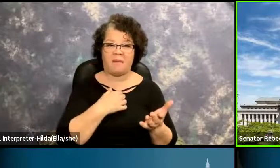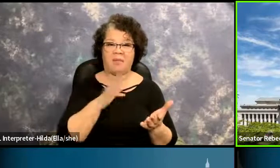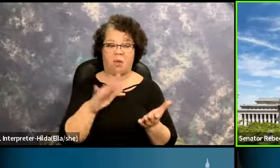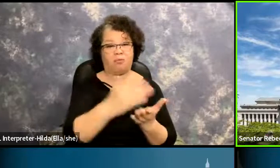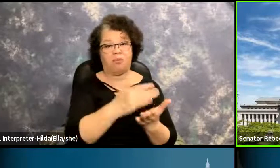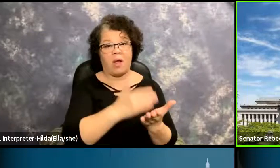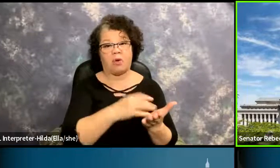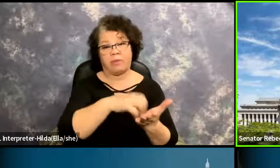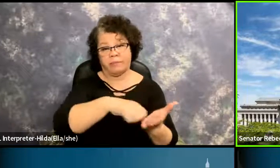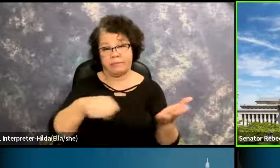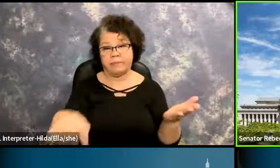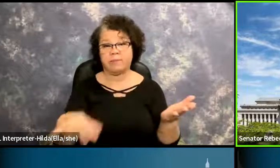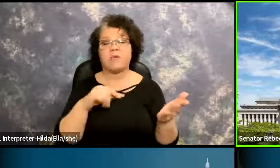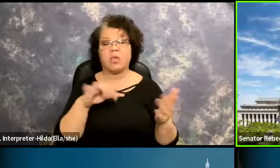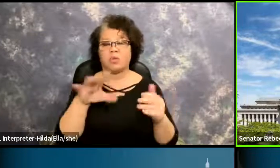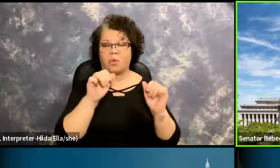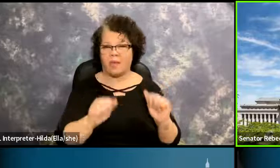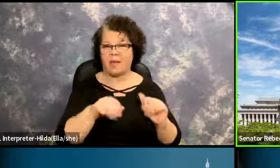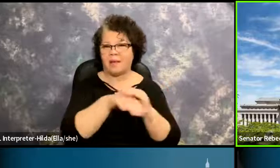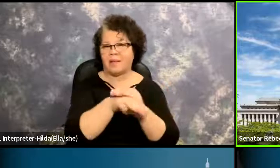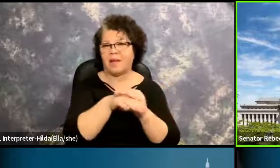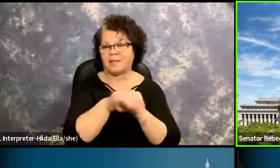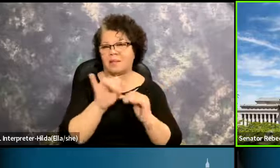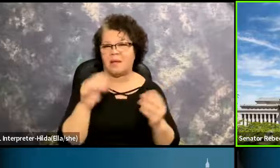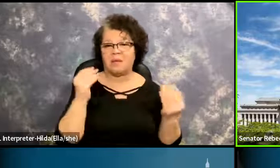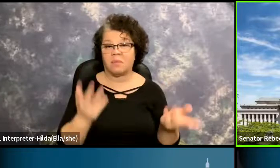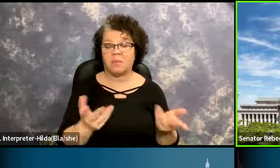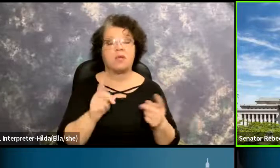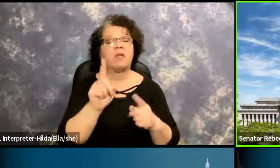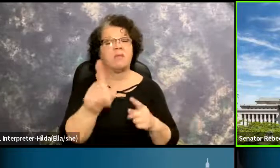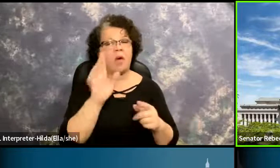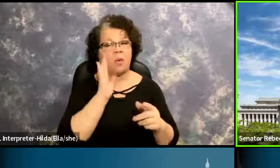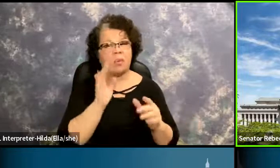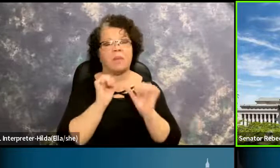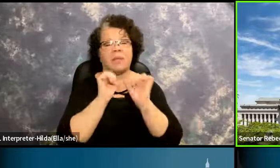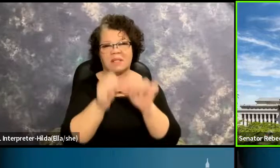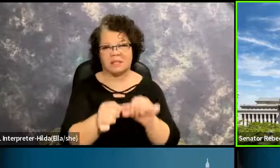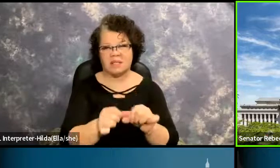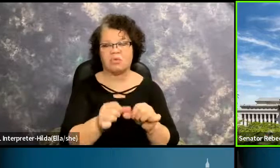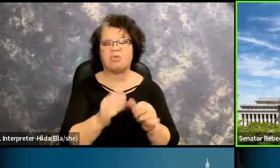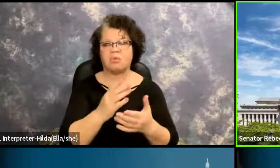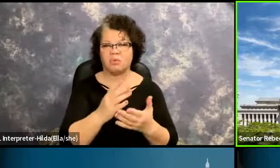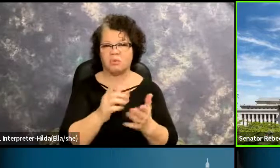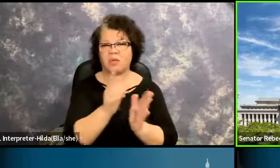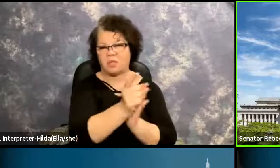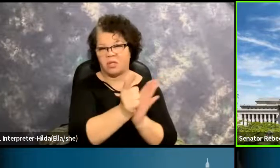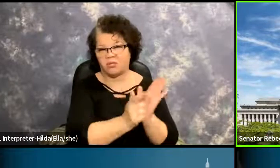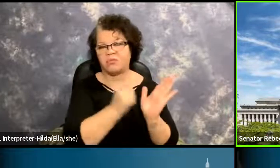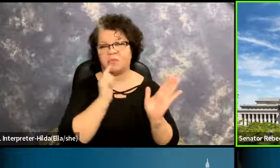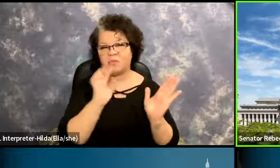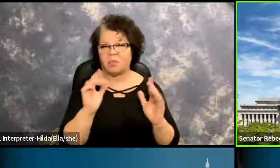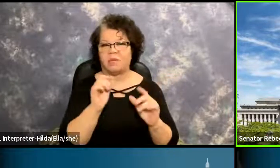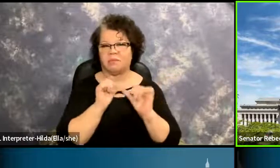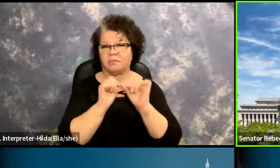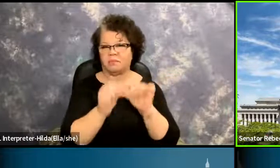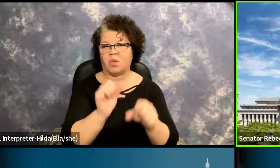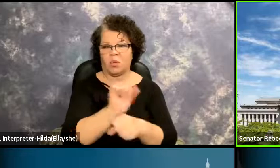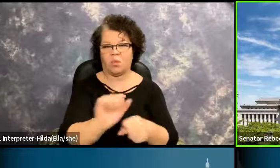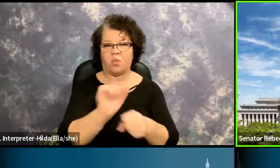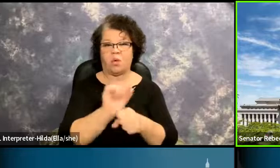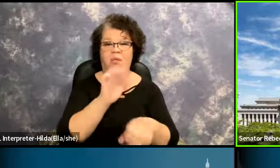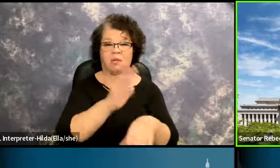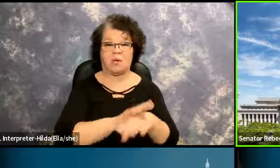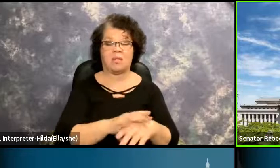can actually access it. So that will continue to be a body of work I look forward to working on. I did want to also in